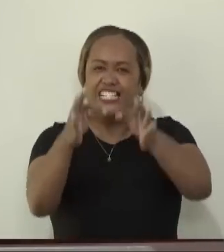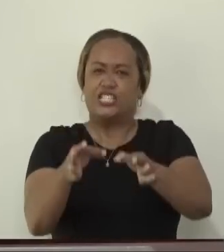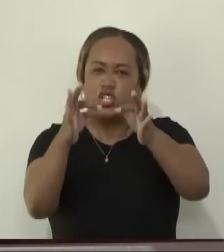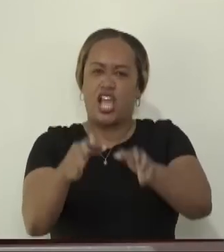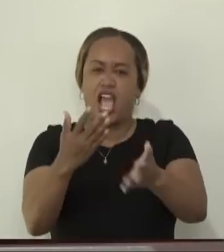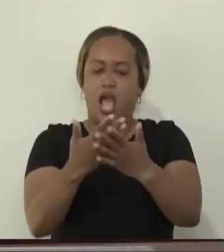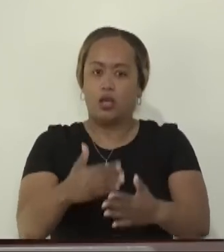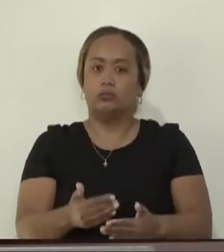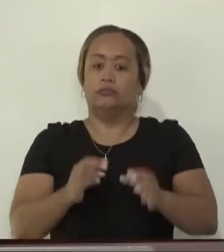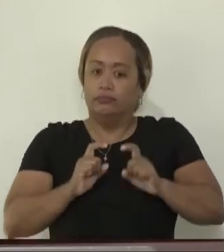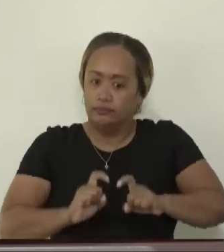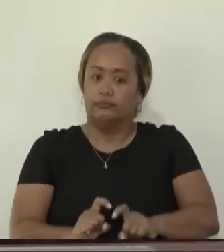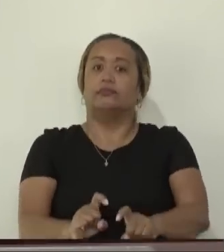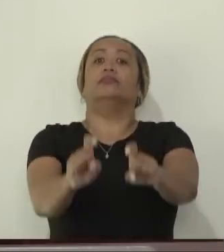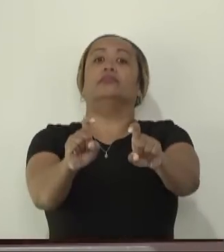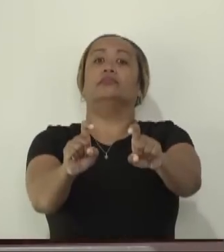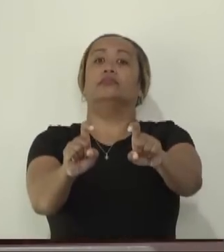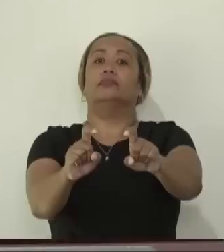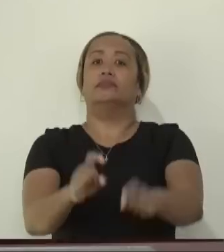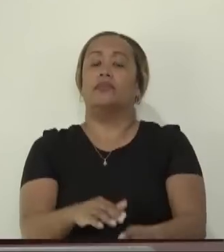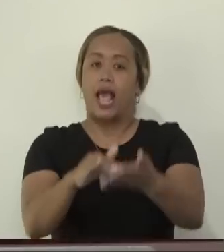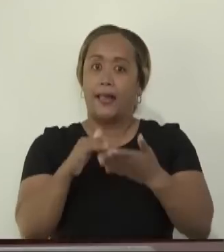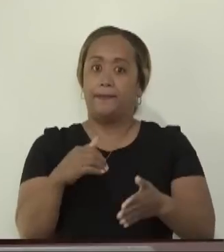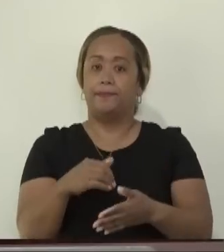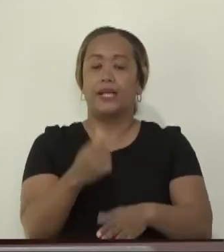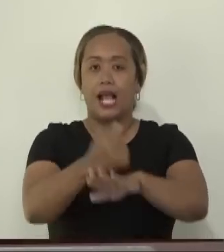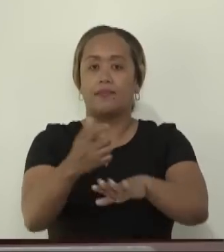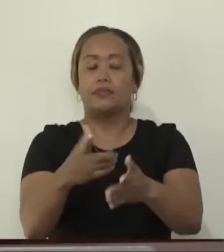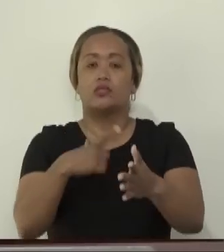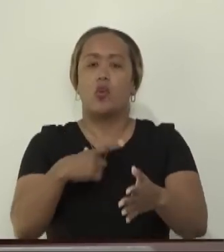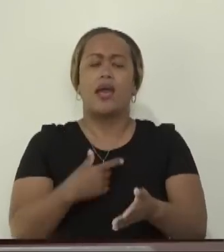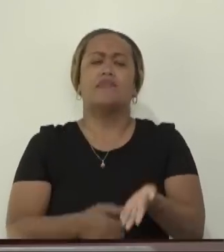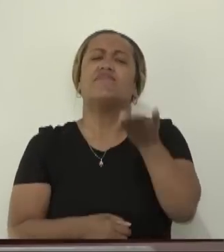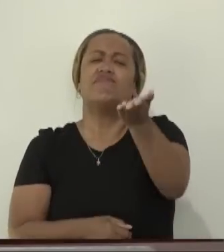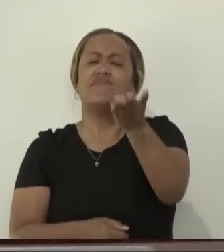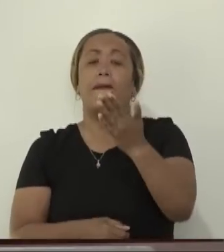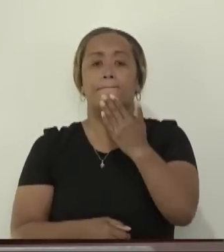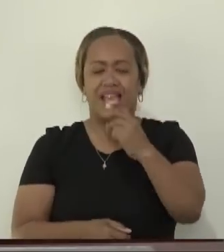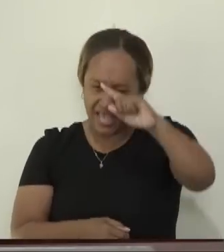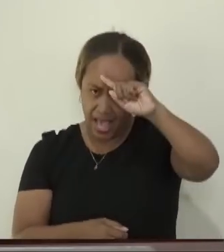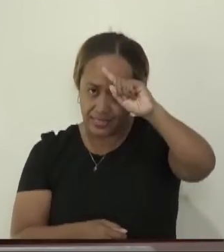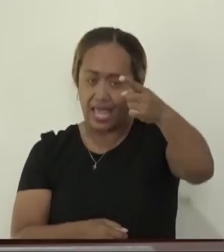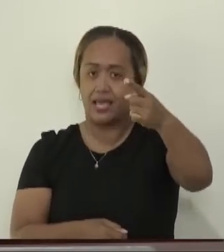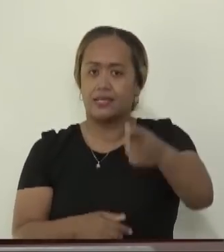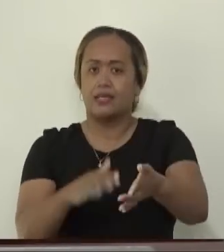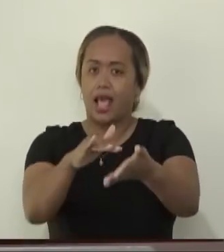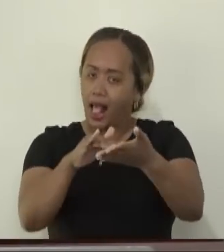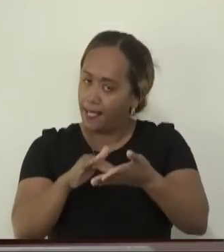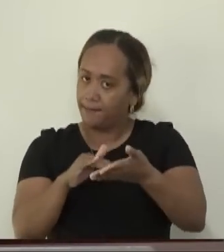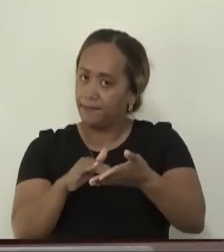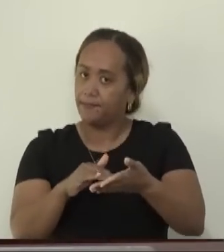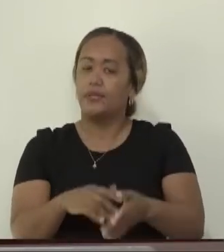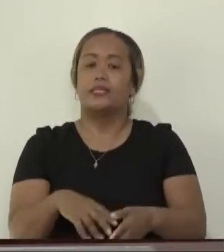us on that trajectory. Therefore, I plead for your understanding, as this may require